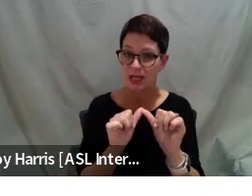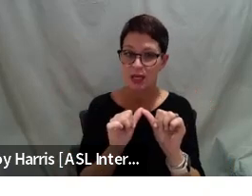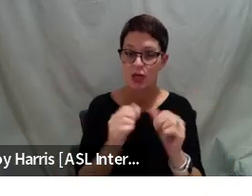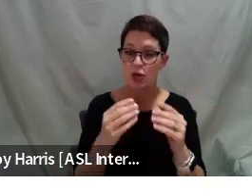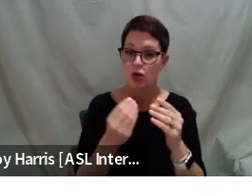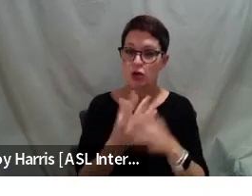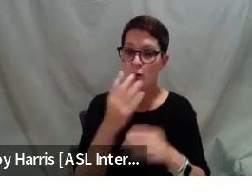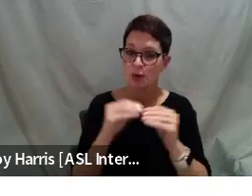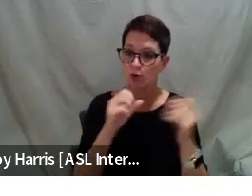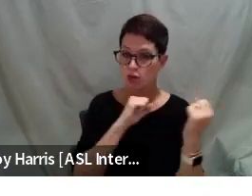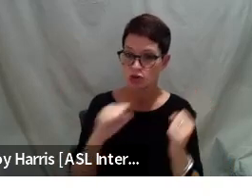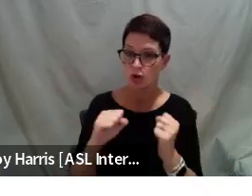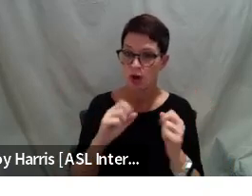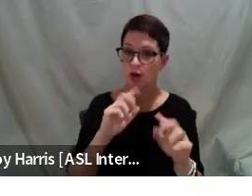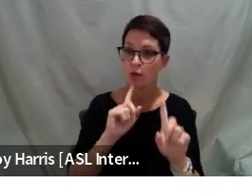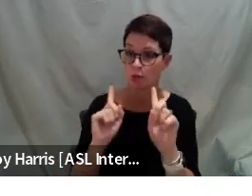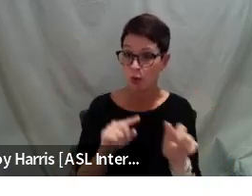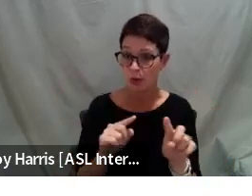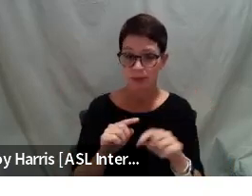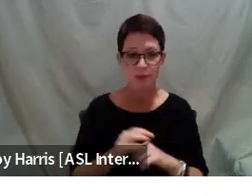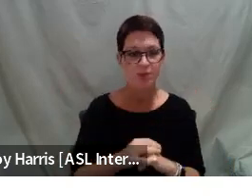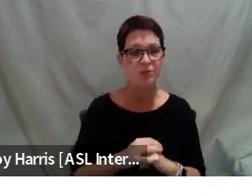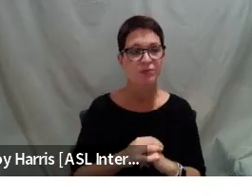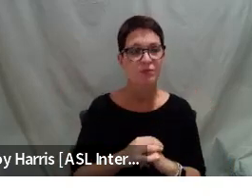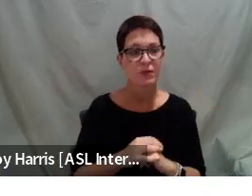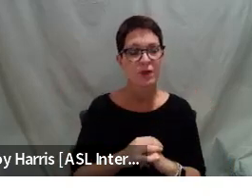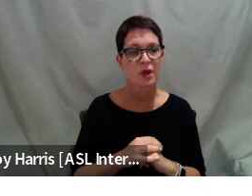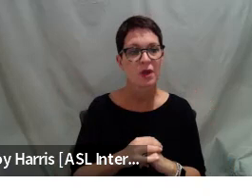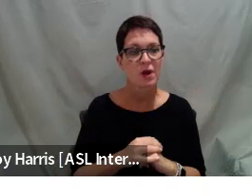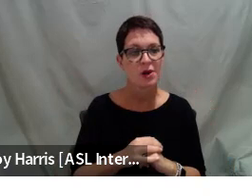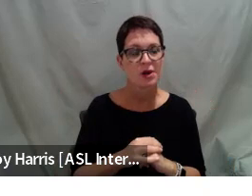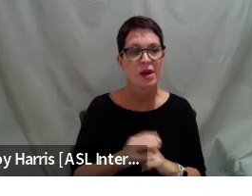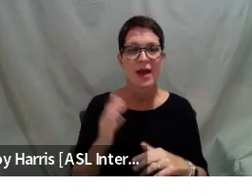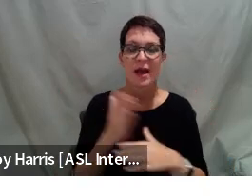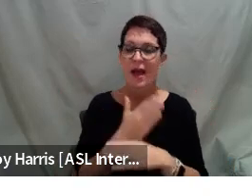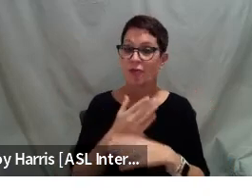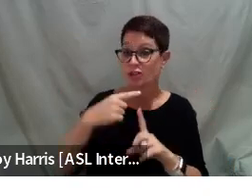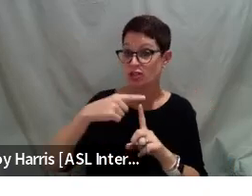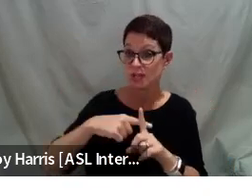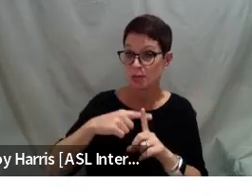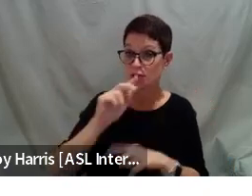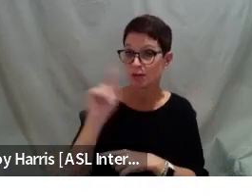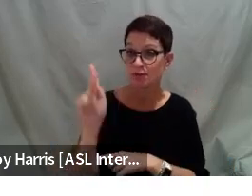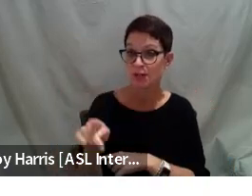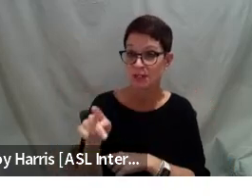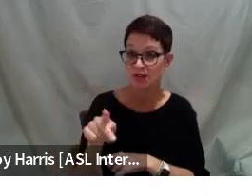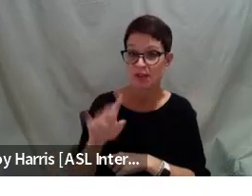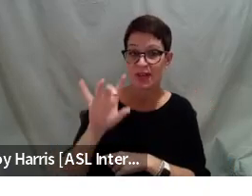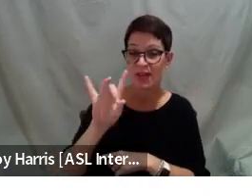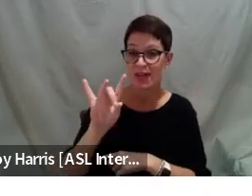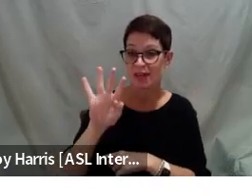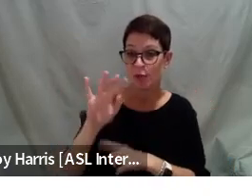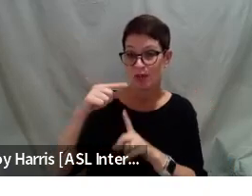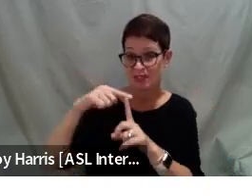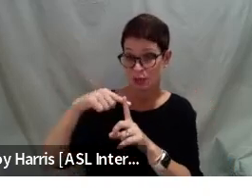report. And this first row shows average summer temperature in Philadelphia of 84